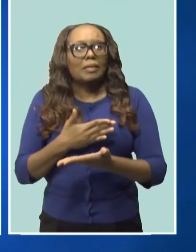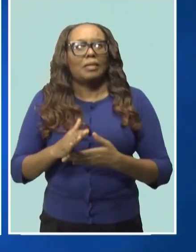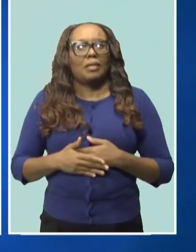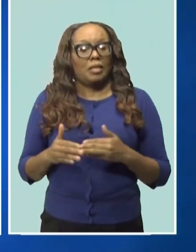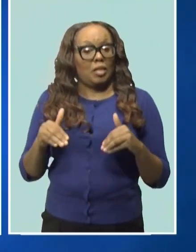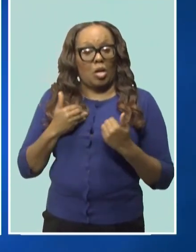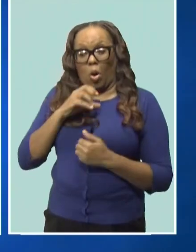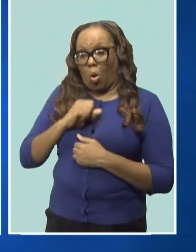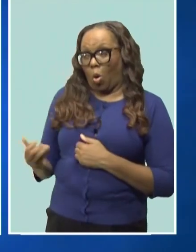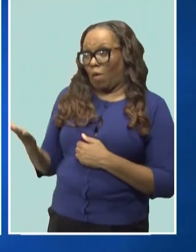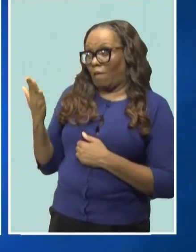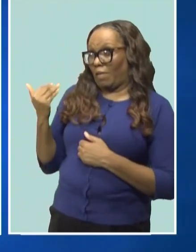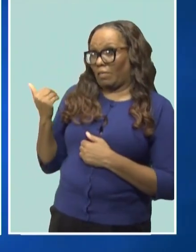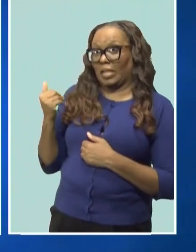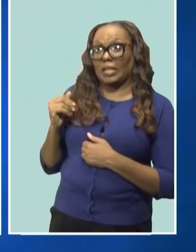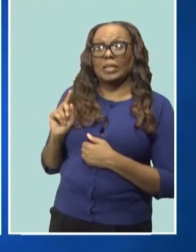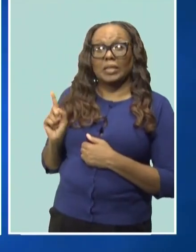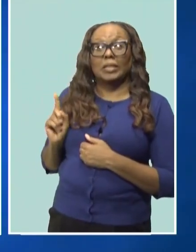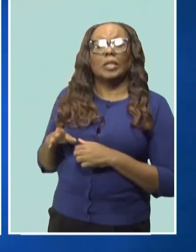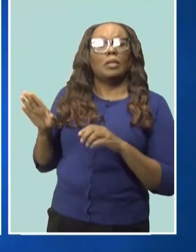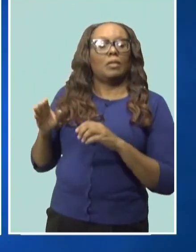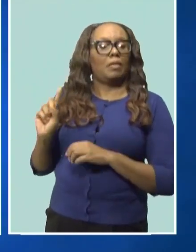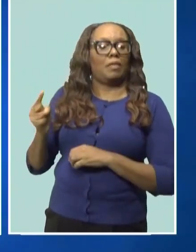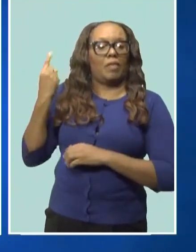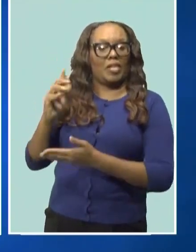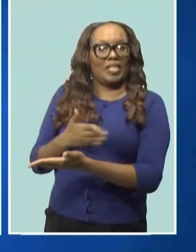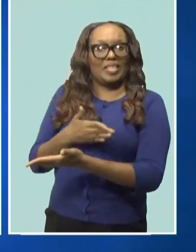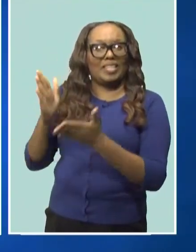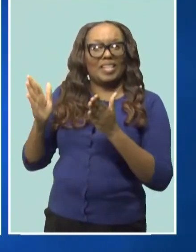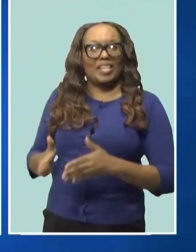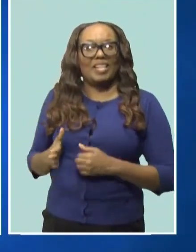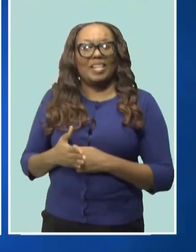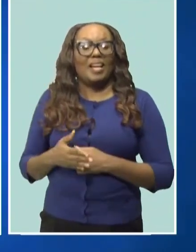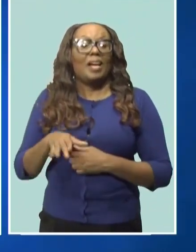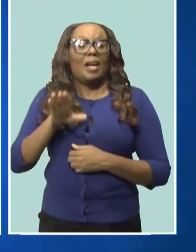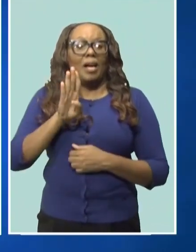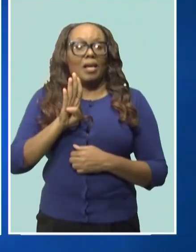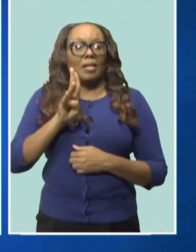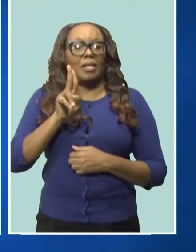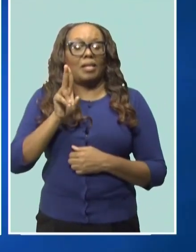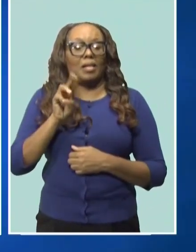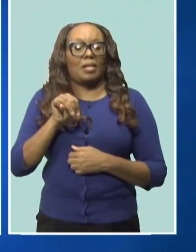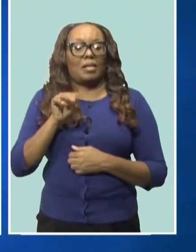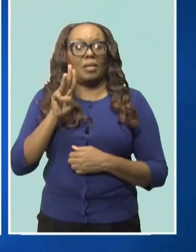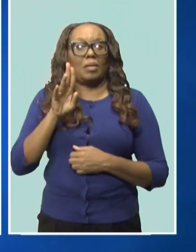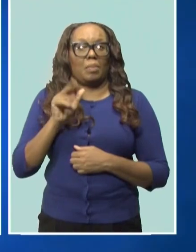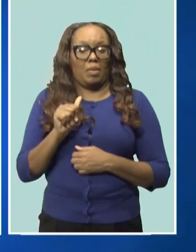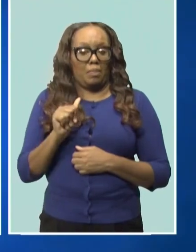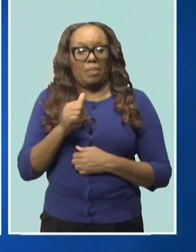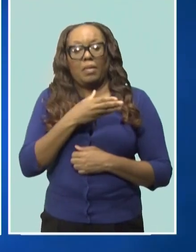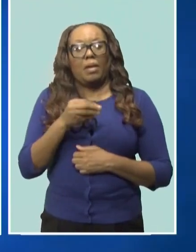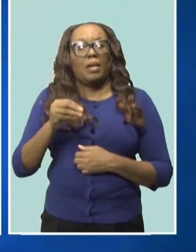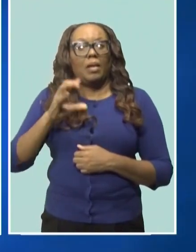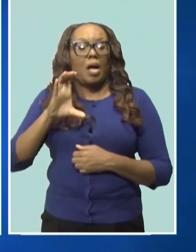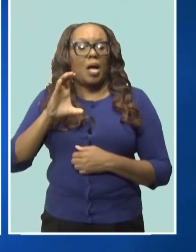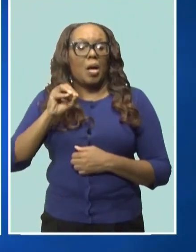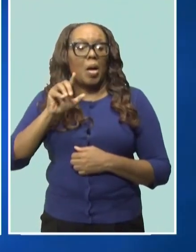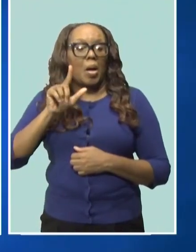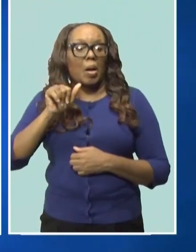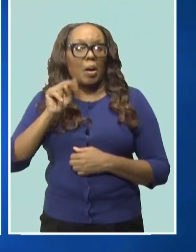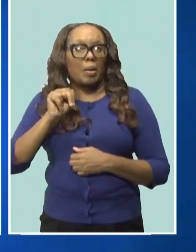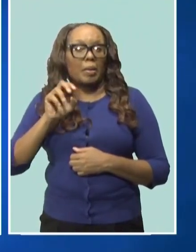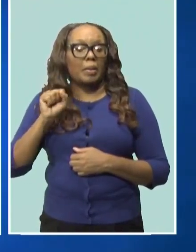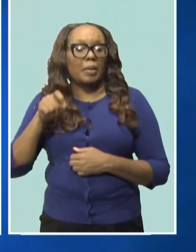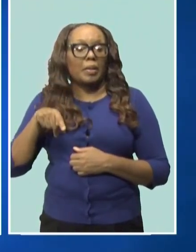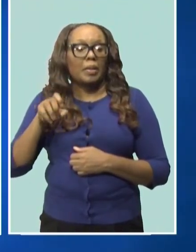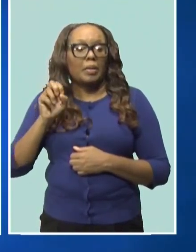youngest 15-year-old Kiara Henry, who opened the show, to veterans like Bumba and Colin Spencer. Some of the lyrics may be